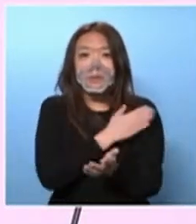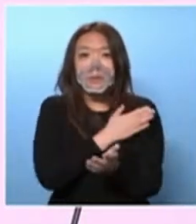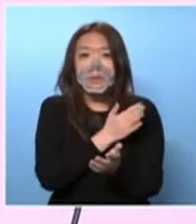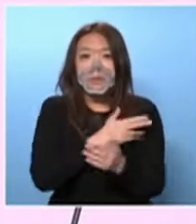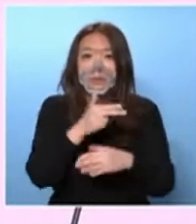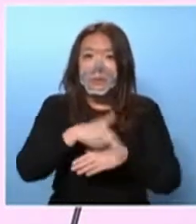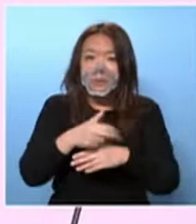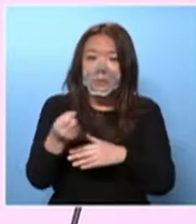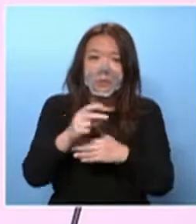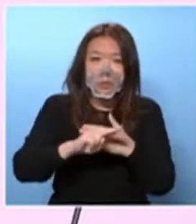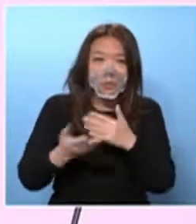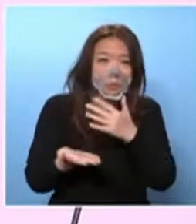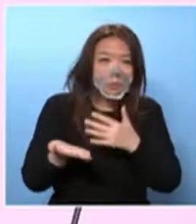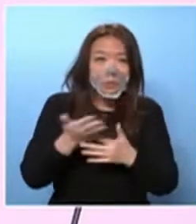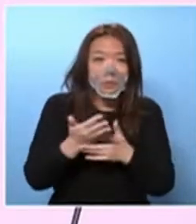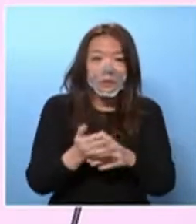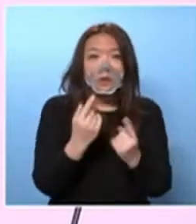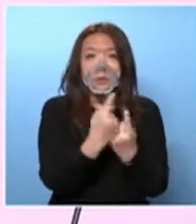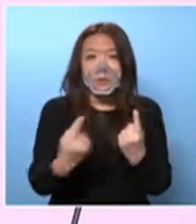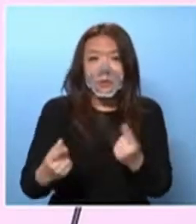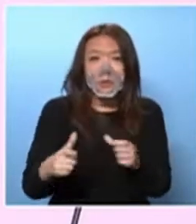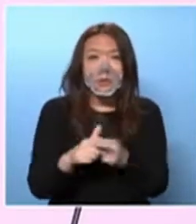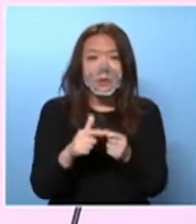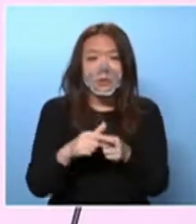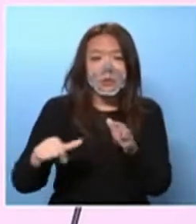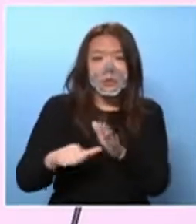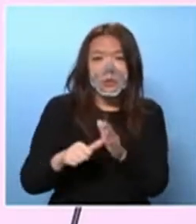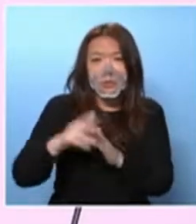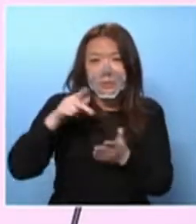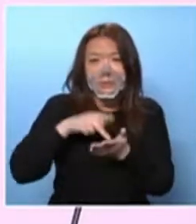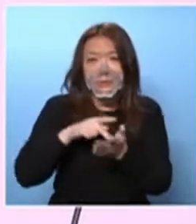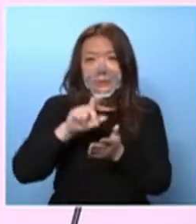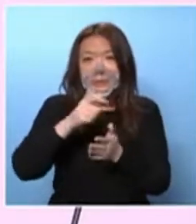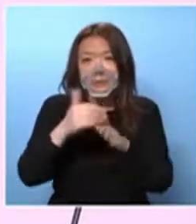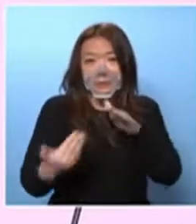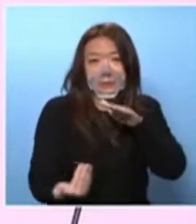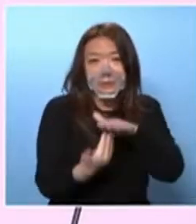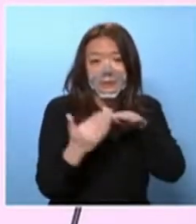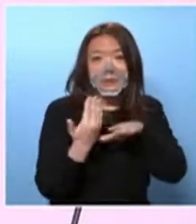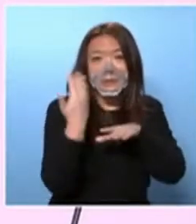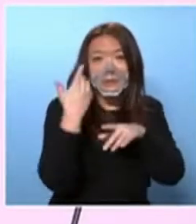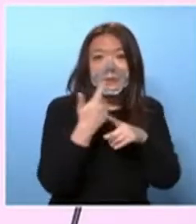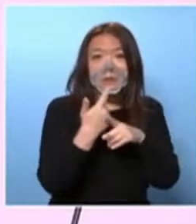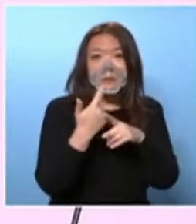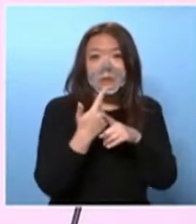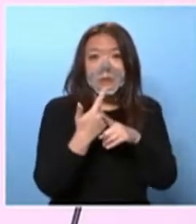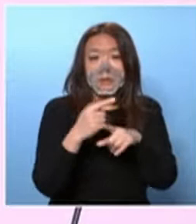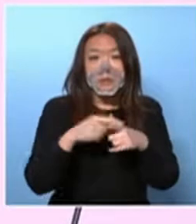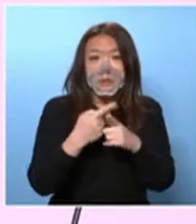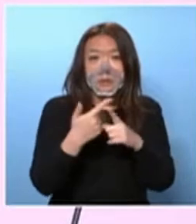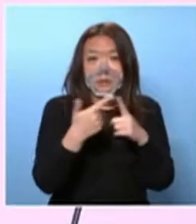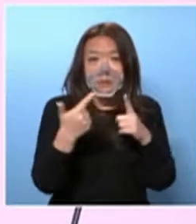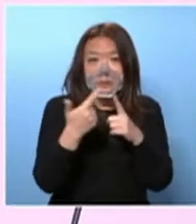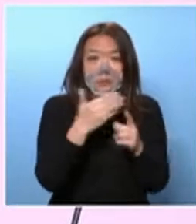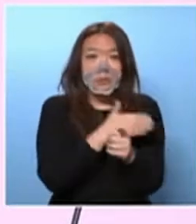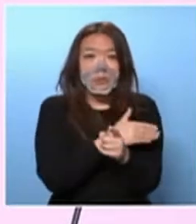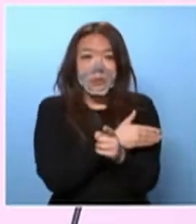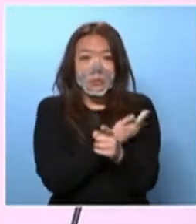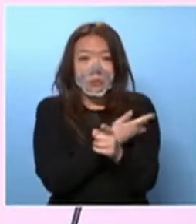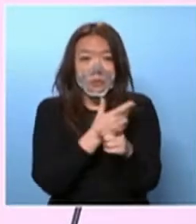100% loans guarantee under the SFGS will also be further enhanced by increasing the maximum loan amount